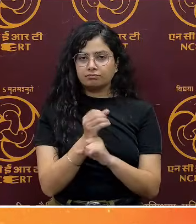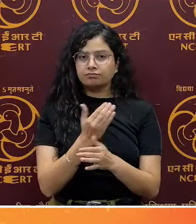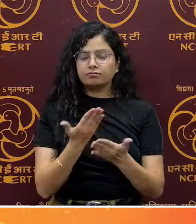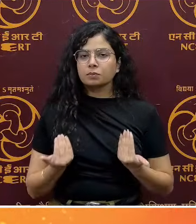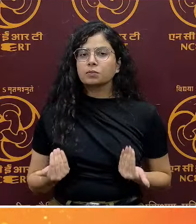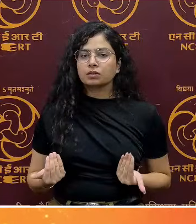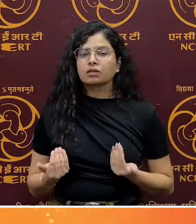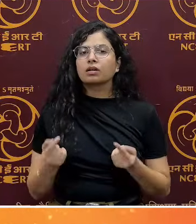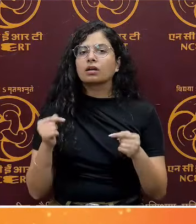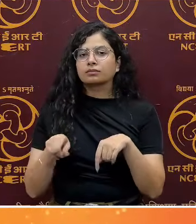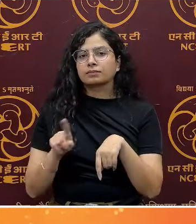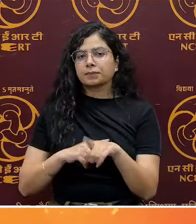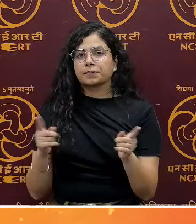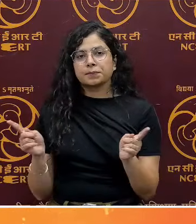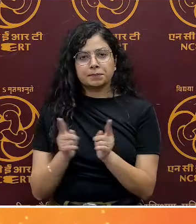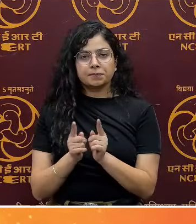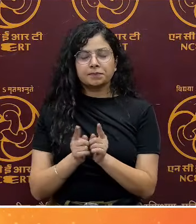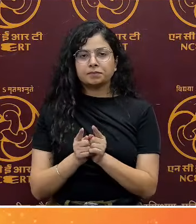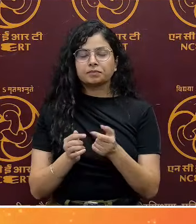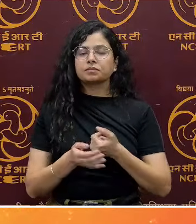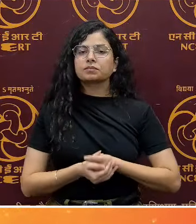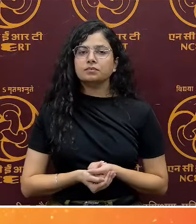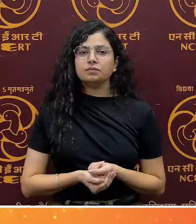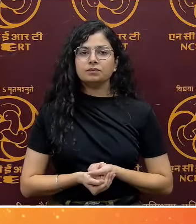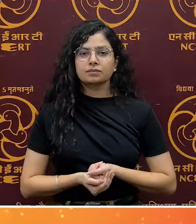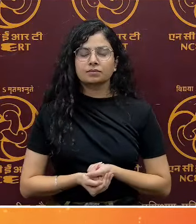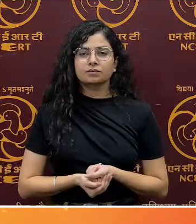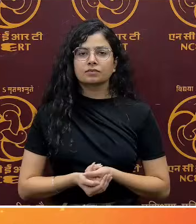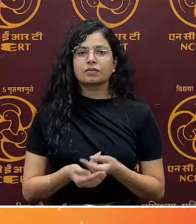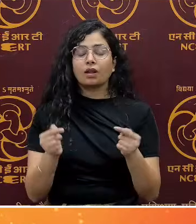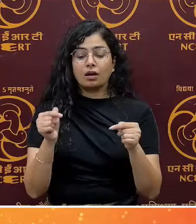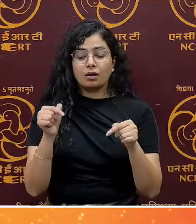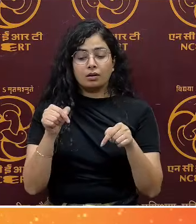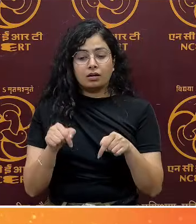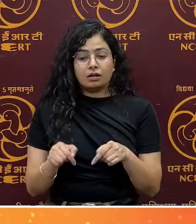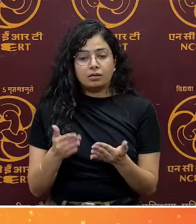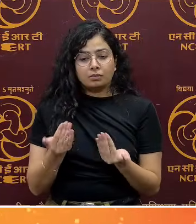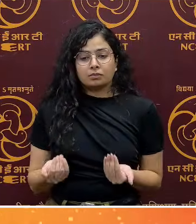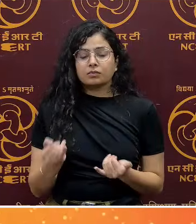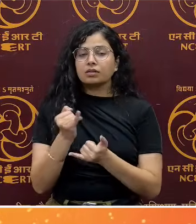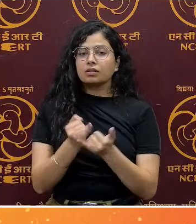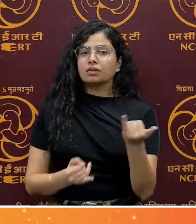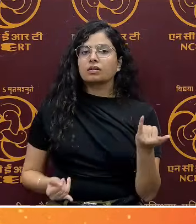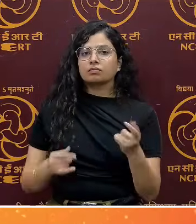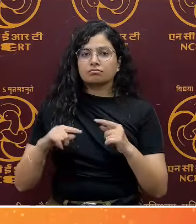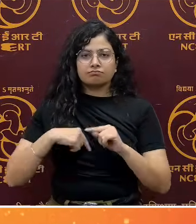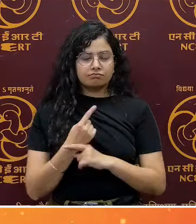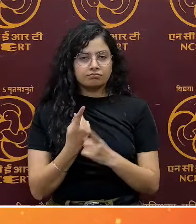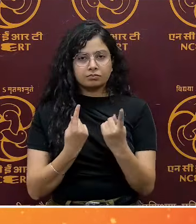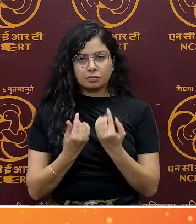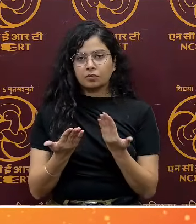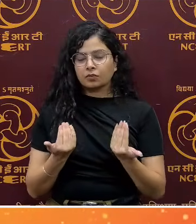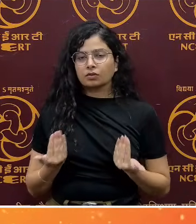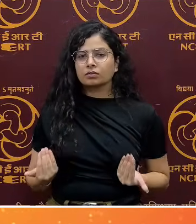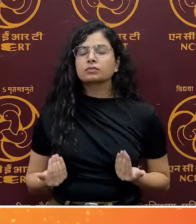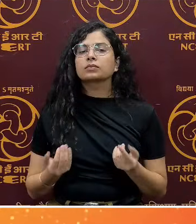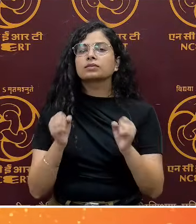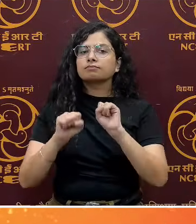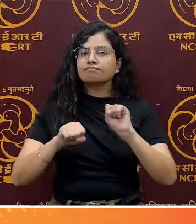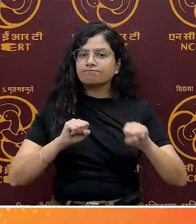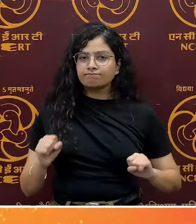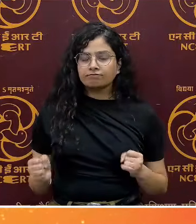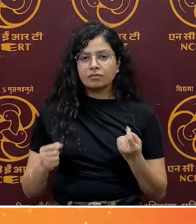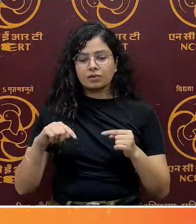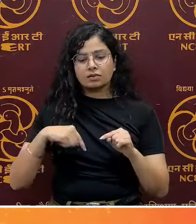as we are left with a very limited time, so can we also have self-assessment? Yes. We will take some questions from